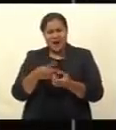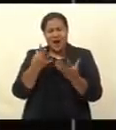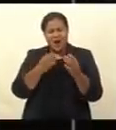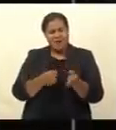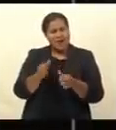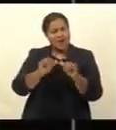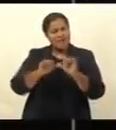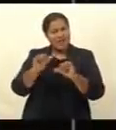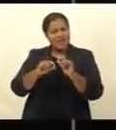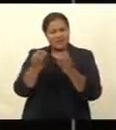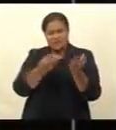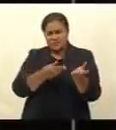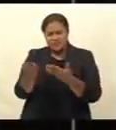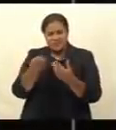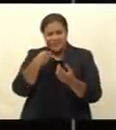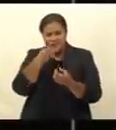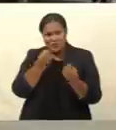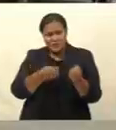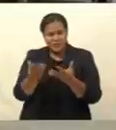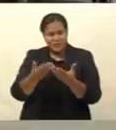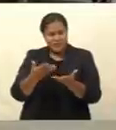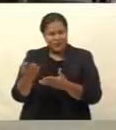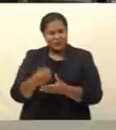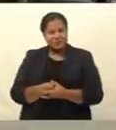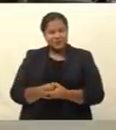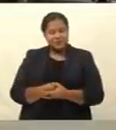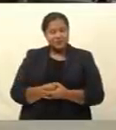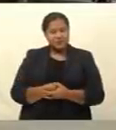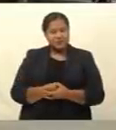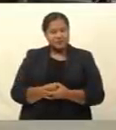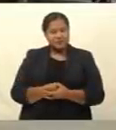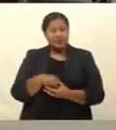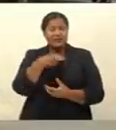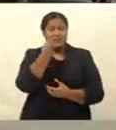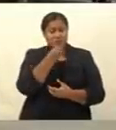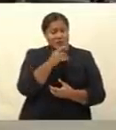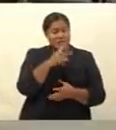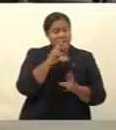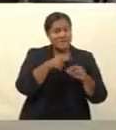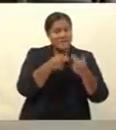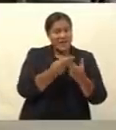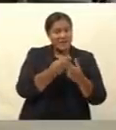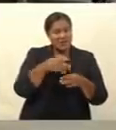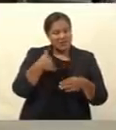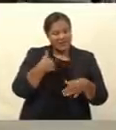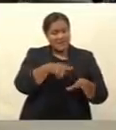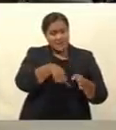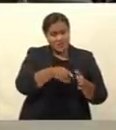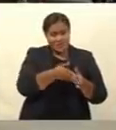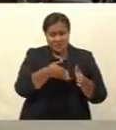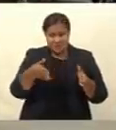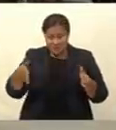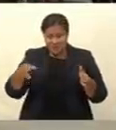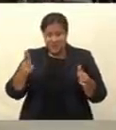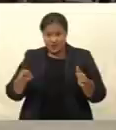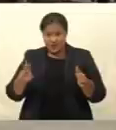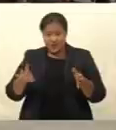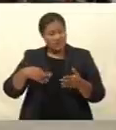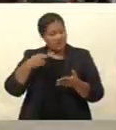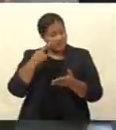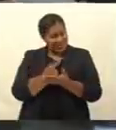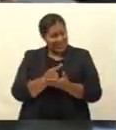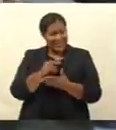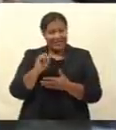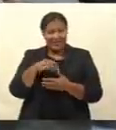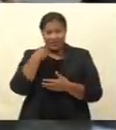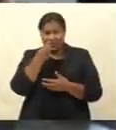food ration packs are being made. The packs are for families along the Suva-Nosori corridor, genuinely in need of food